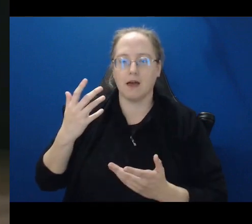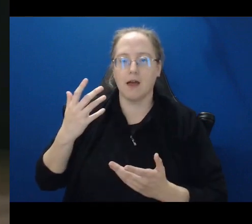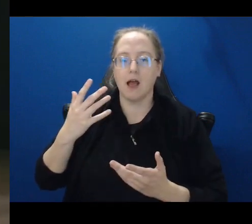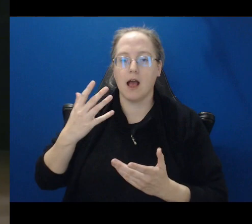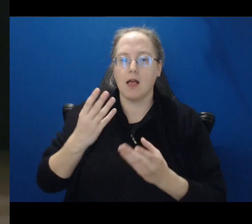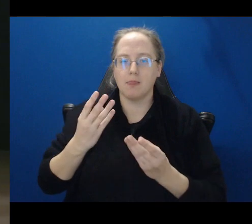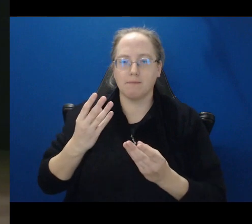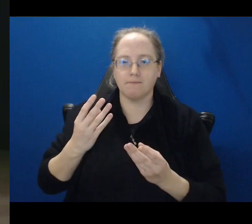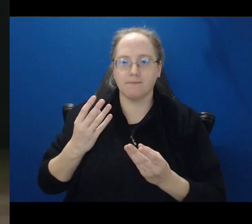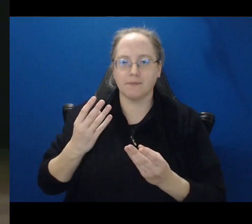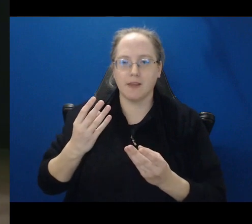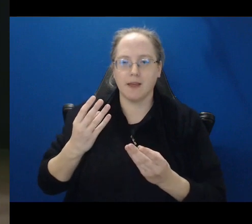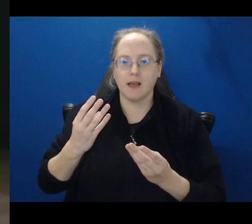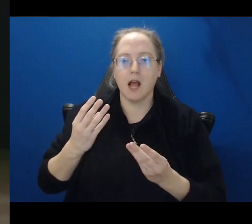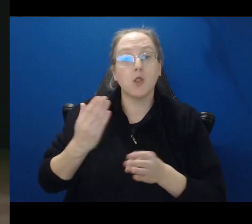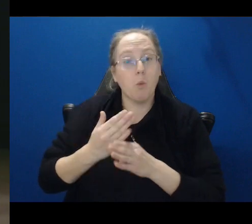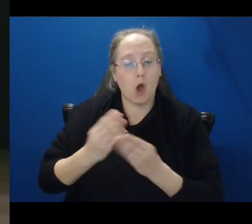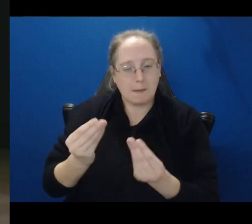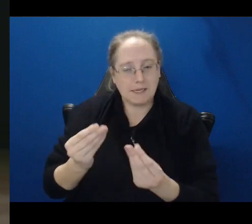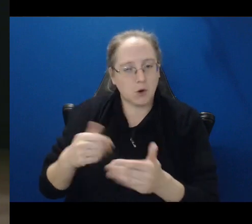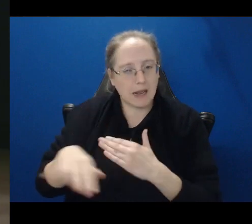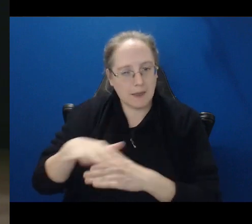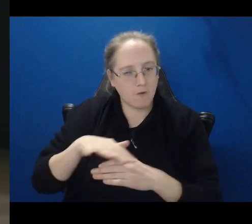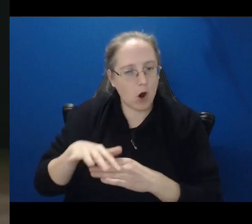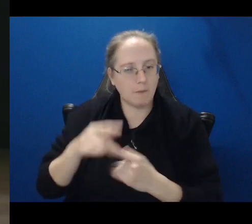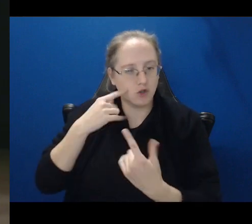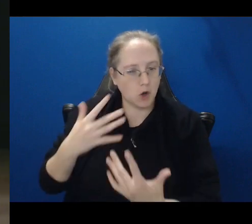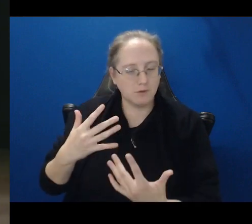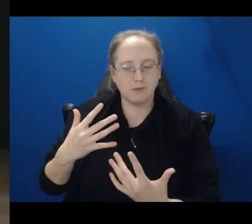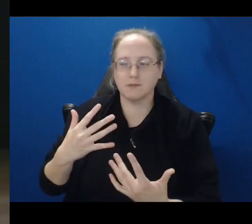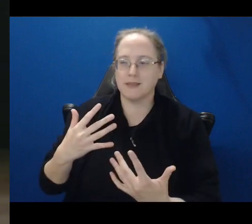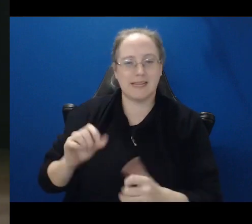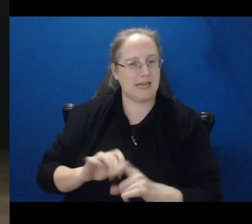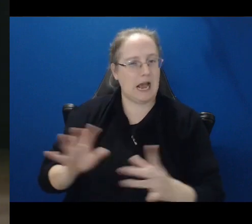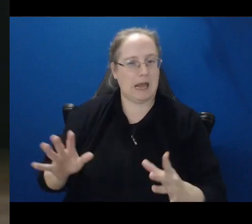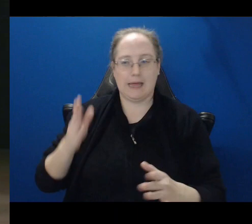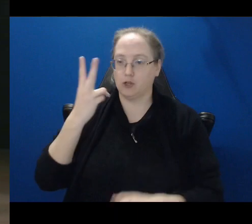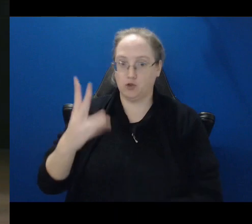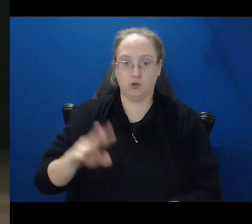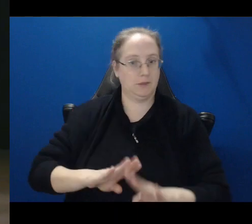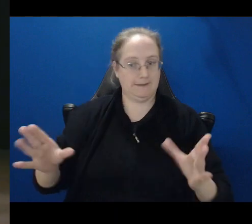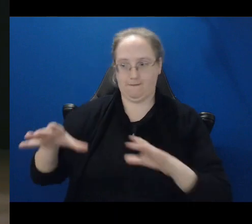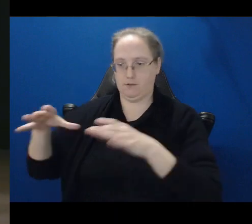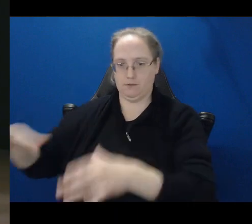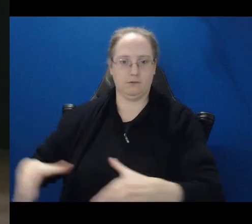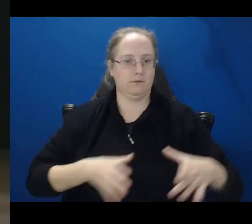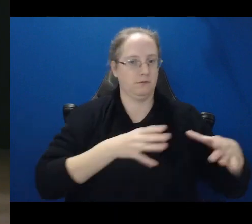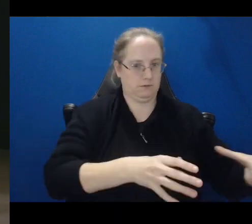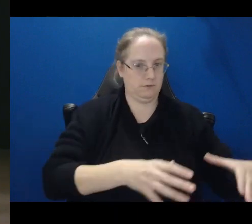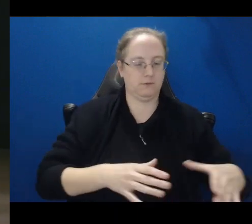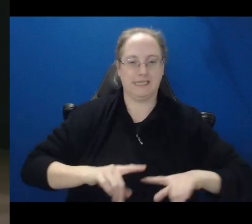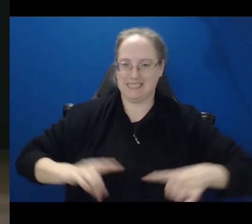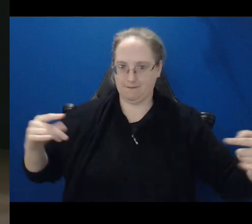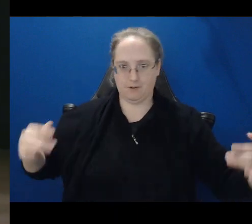materiality of the work in the space, it's very clear that it's two distinct bodies of work. And even though